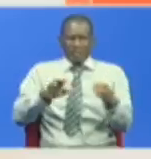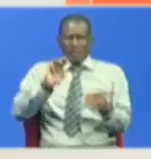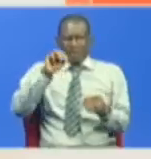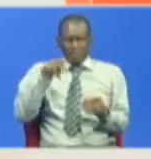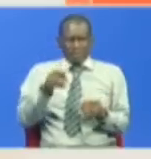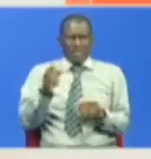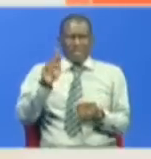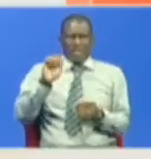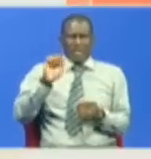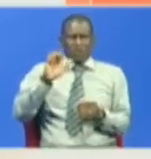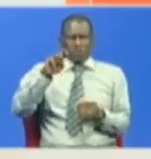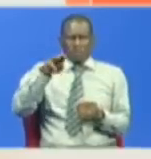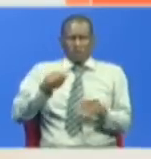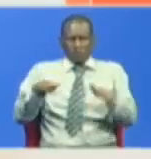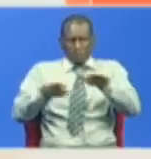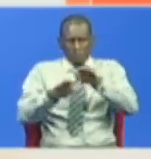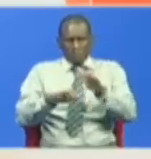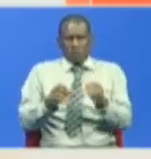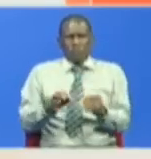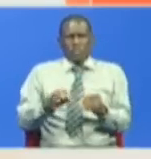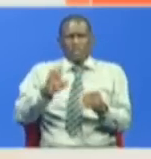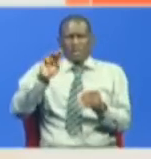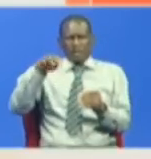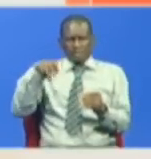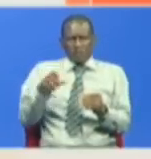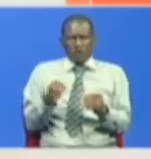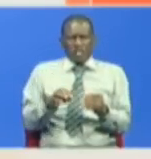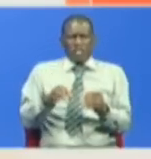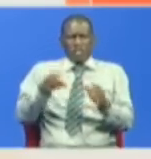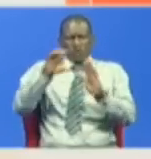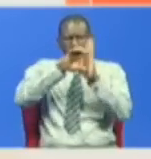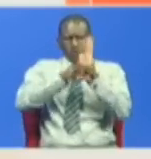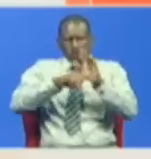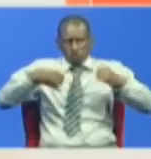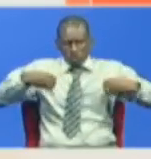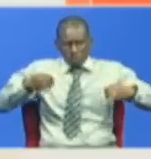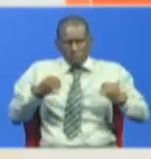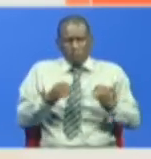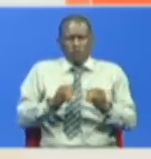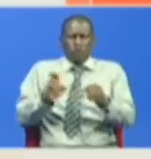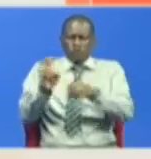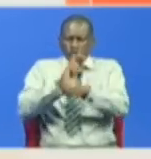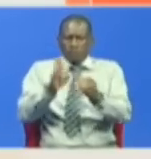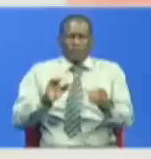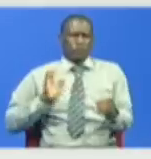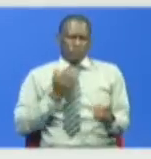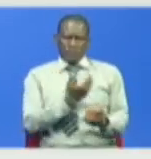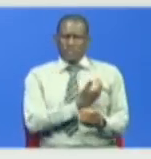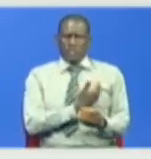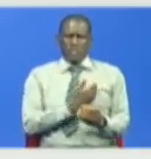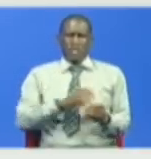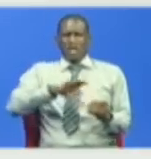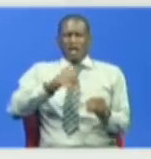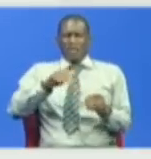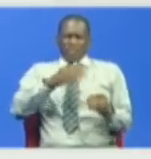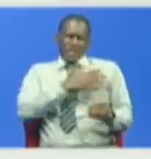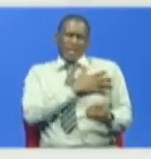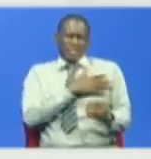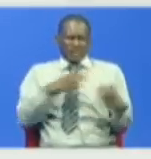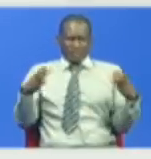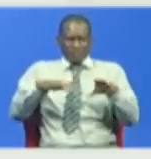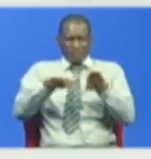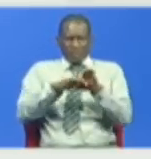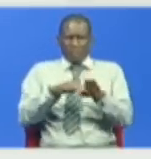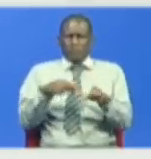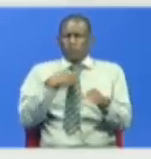will deputize Ndaragwa MP Jeremiah Kioni in the Constitutional Implementation Oversight Committee. Other NASA affiliate party members